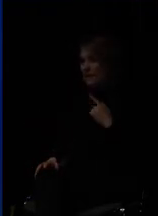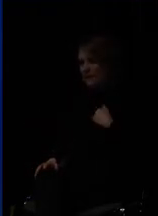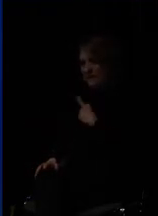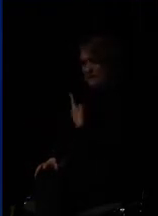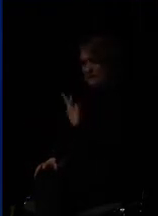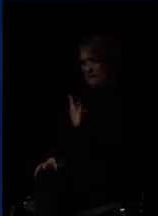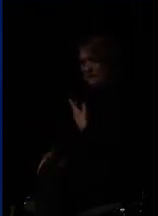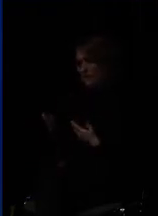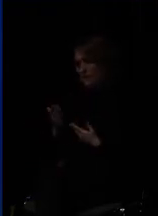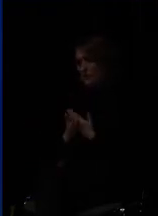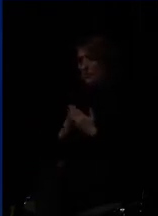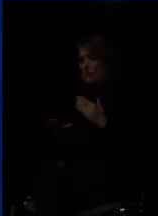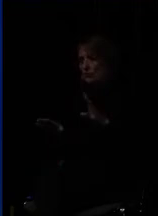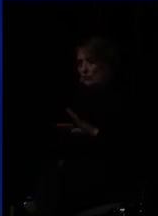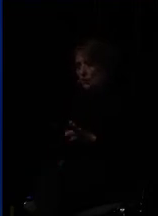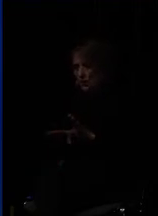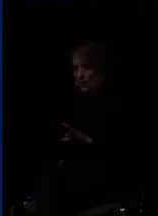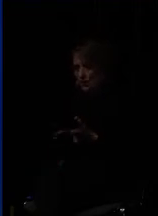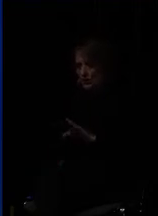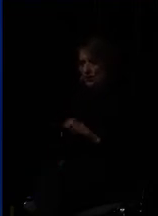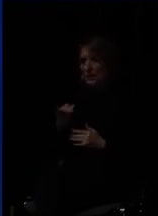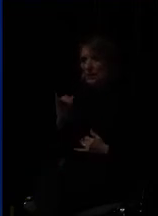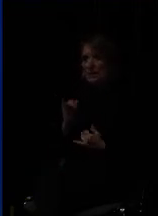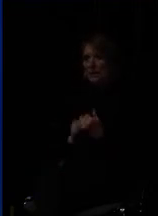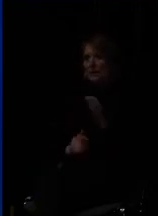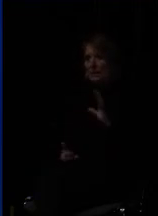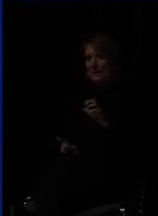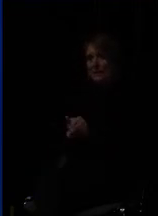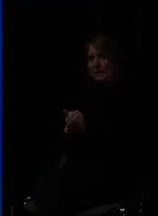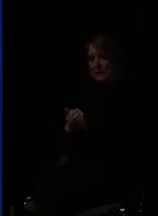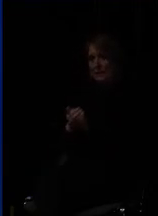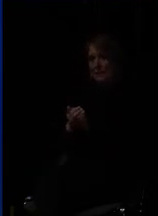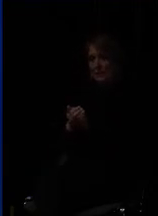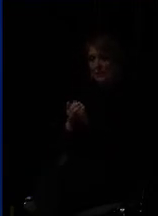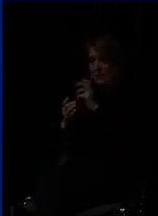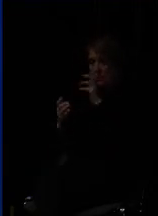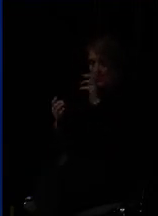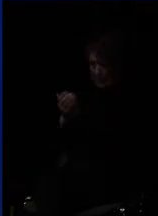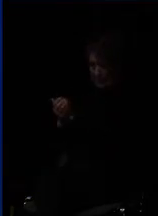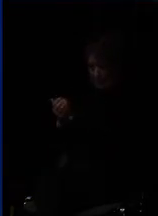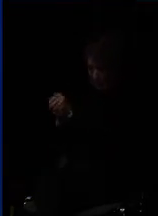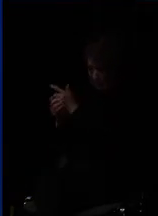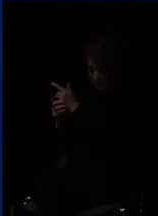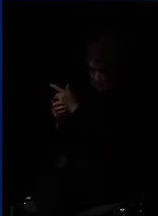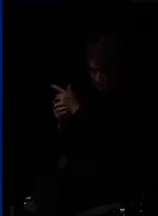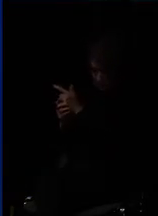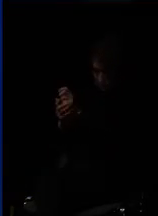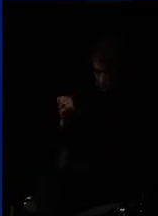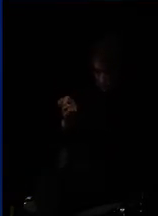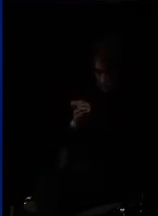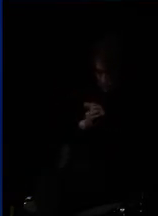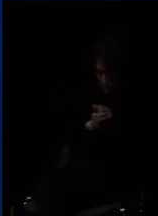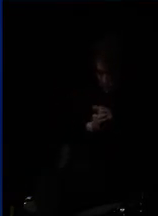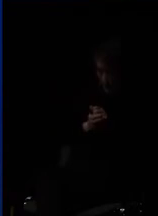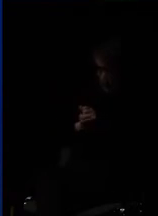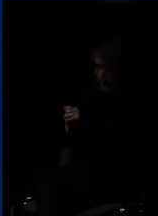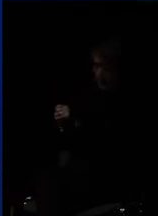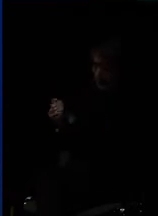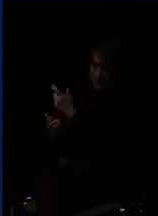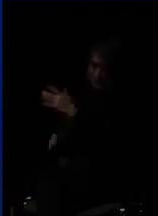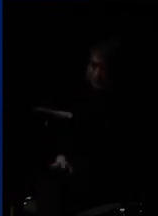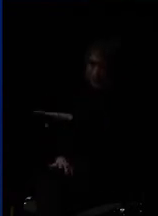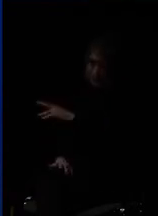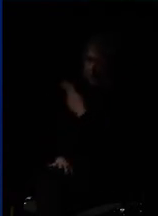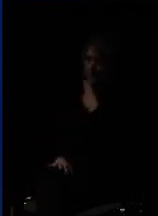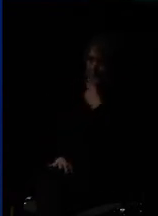our rehearsal/capture process, because we would go through and we would actually capture the performances, in the afternoon or heading